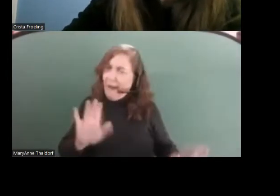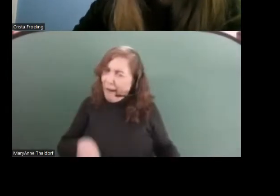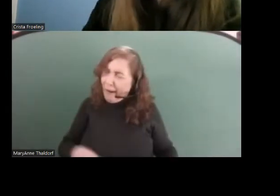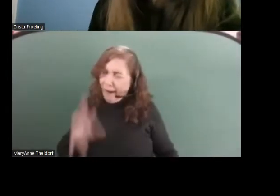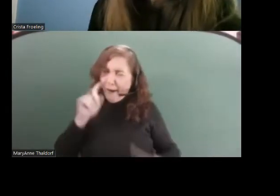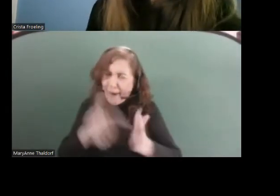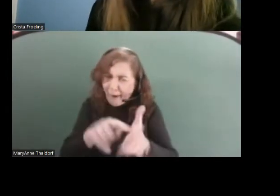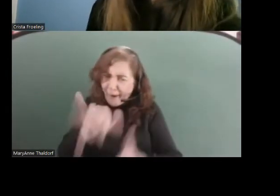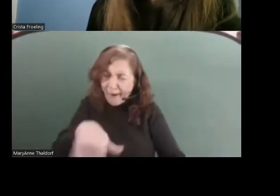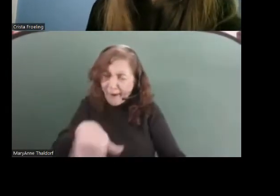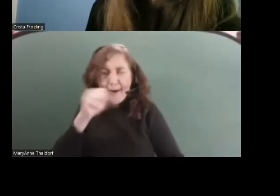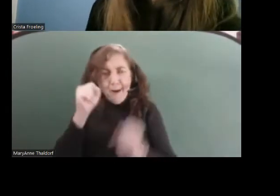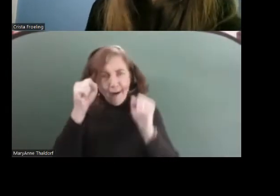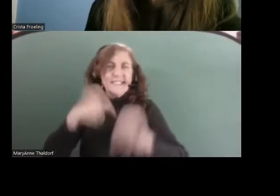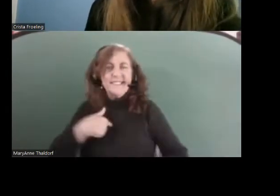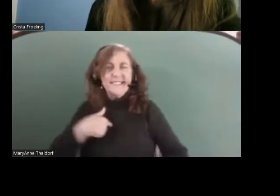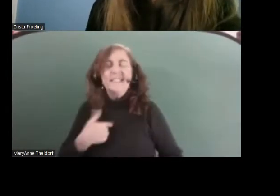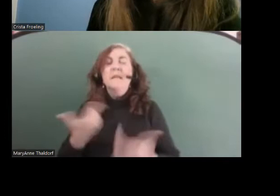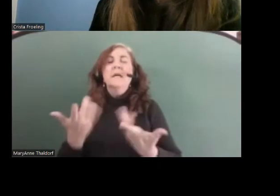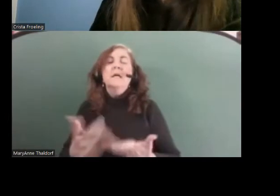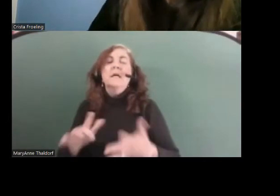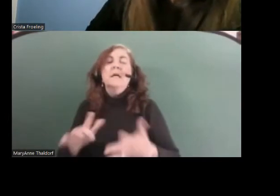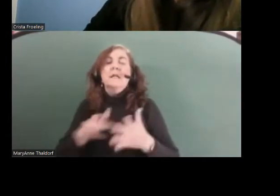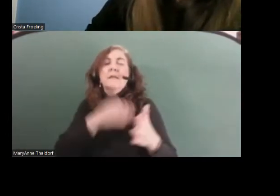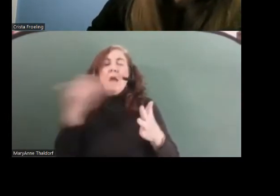then goes to profound.